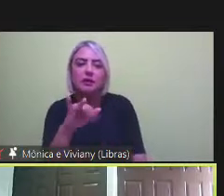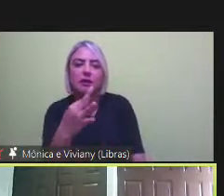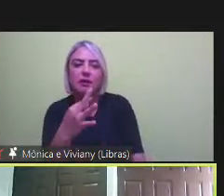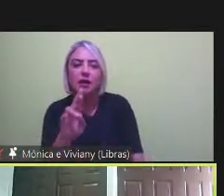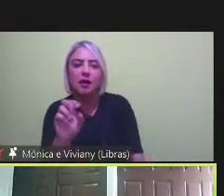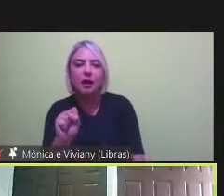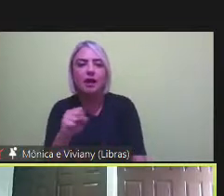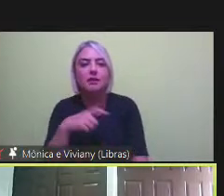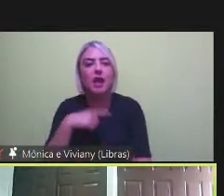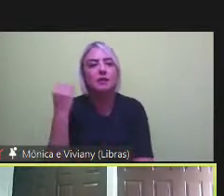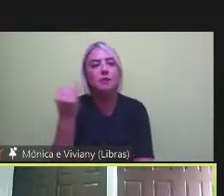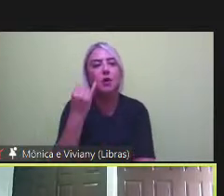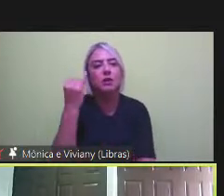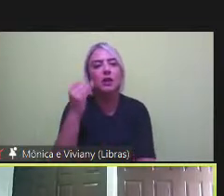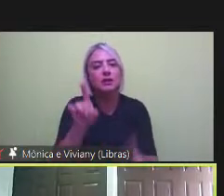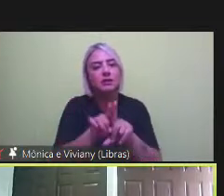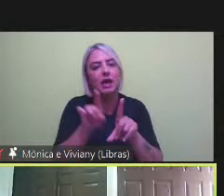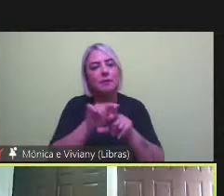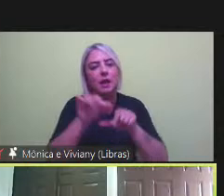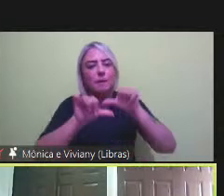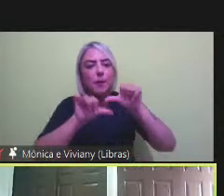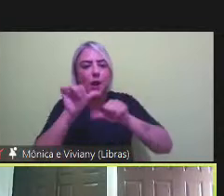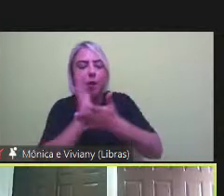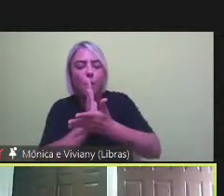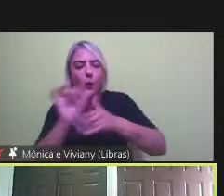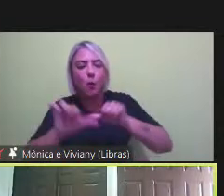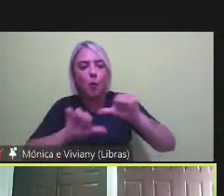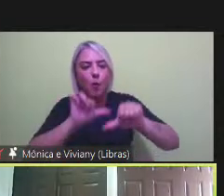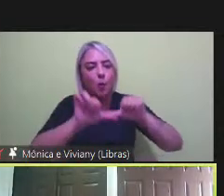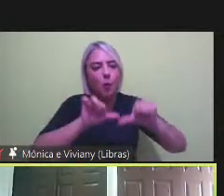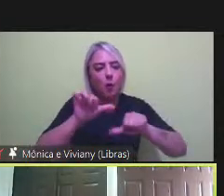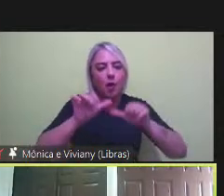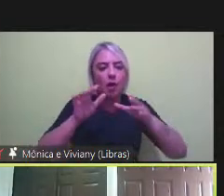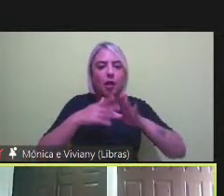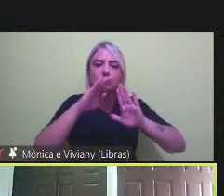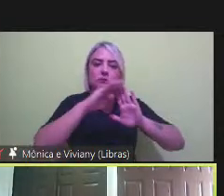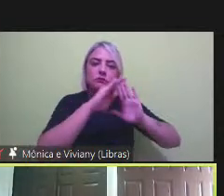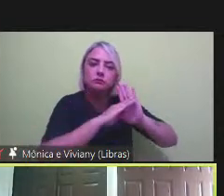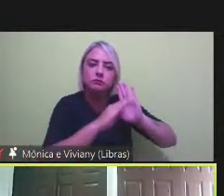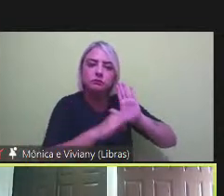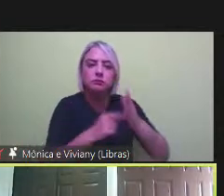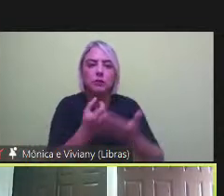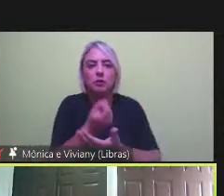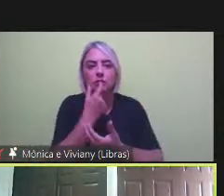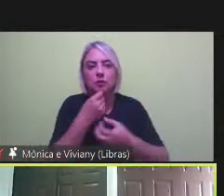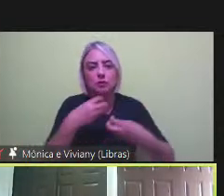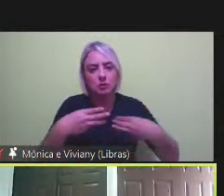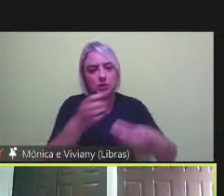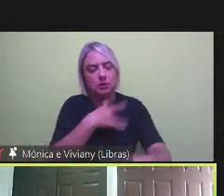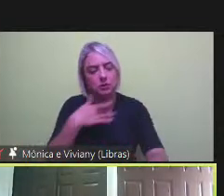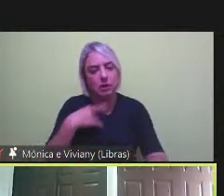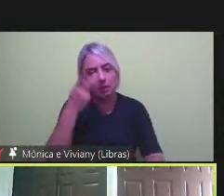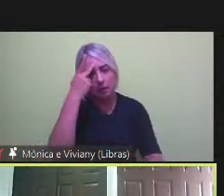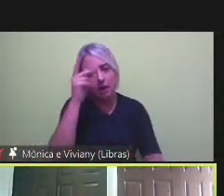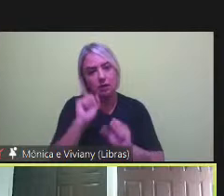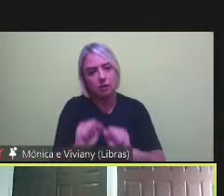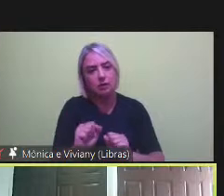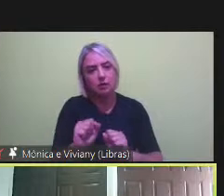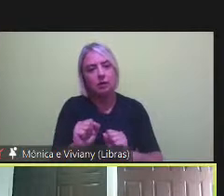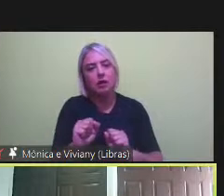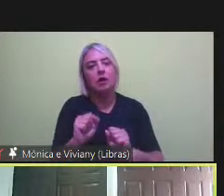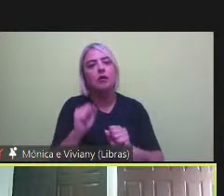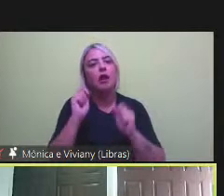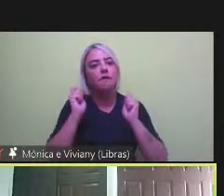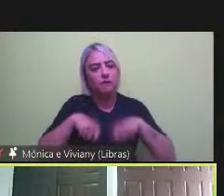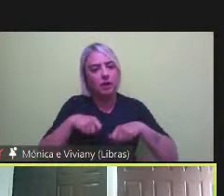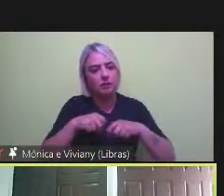the Ministry of Health drug formulary so that this could be effective. HEARTS has assisted to